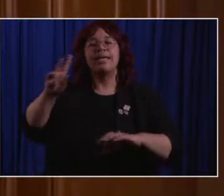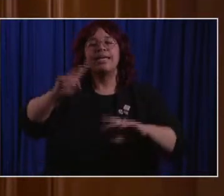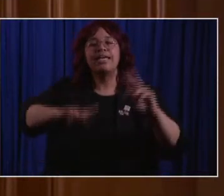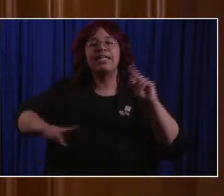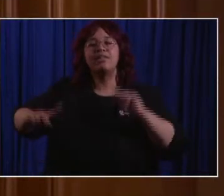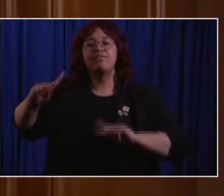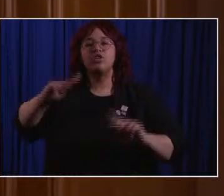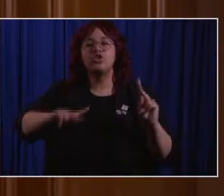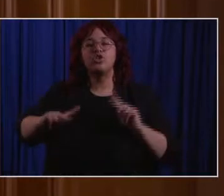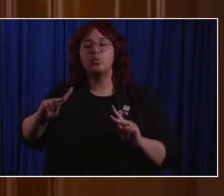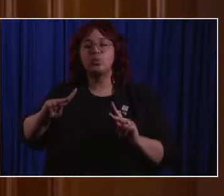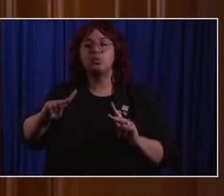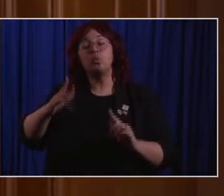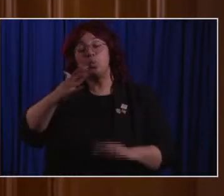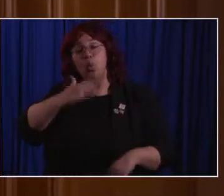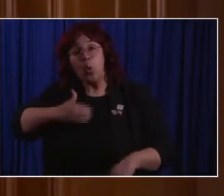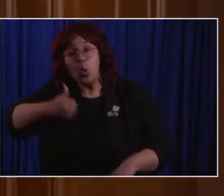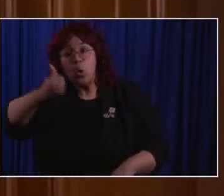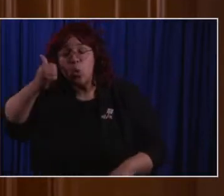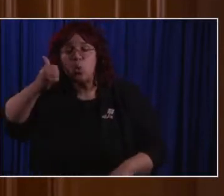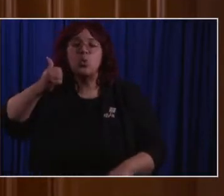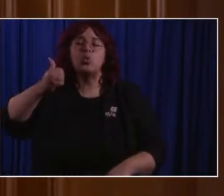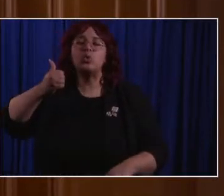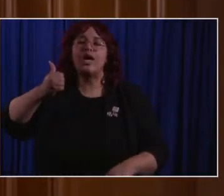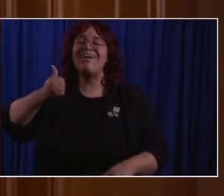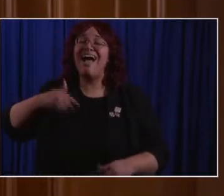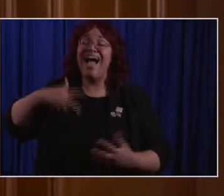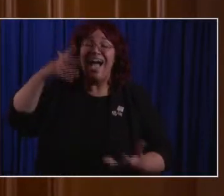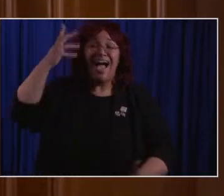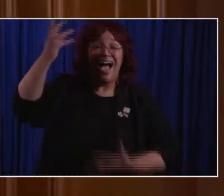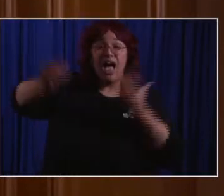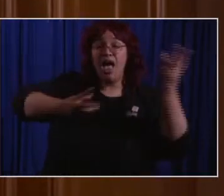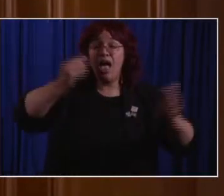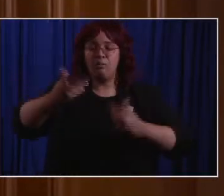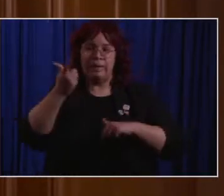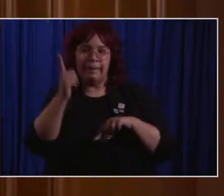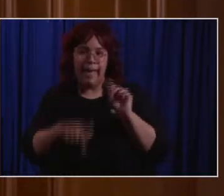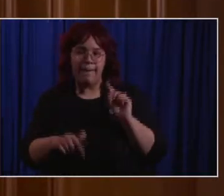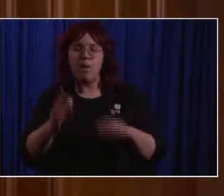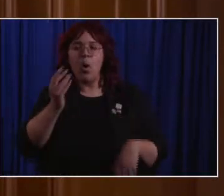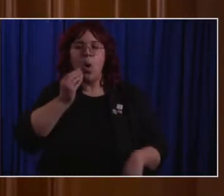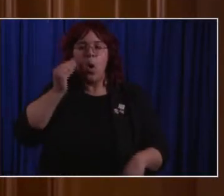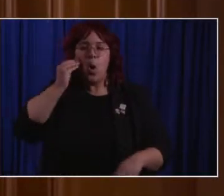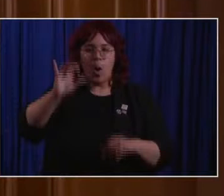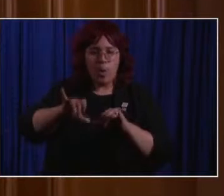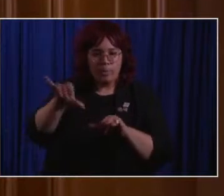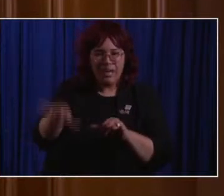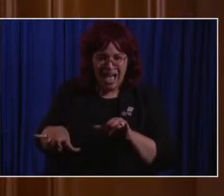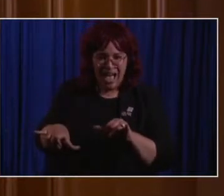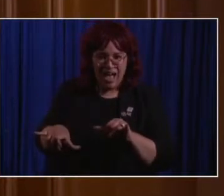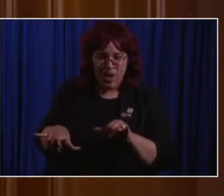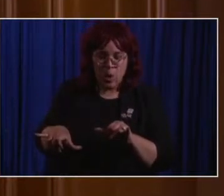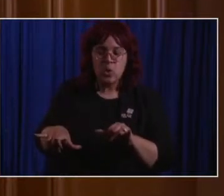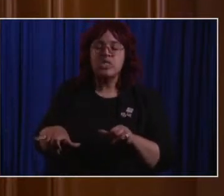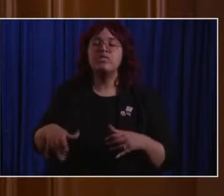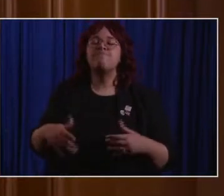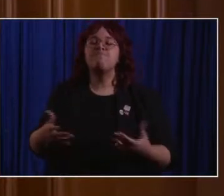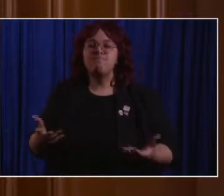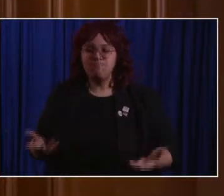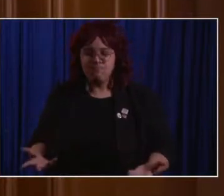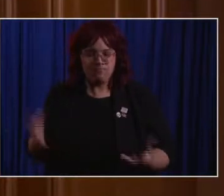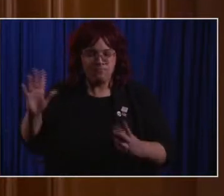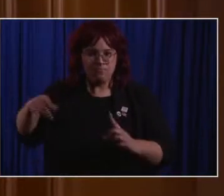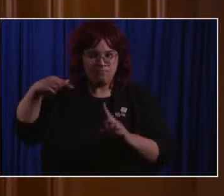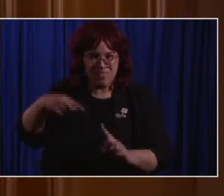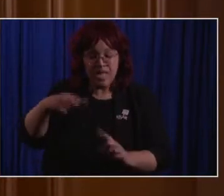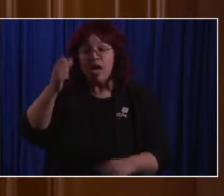Those individuals come in contact with people because there may be caregivers who are coming in and out of the home. And